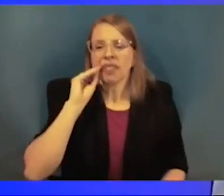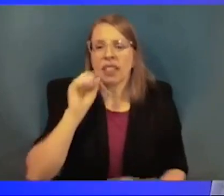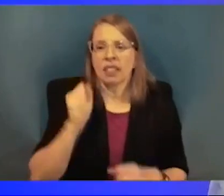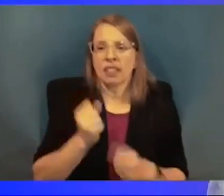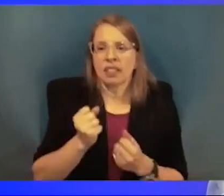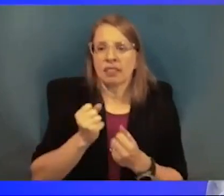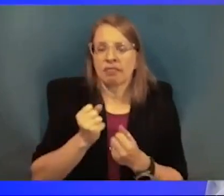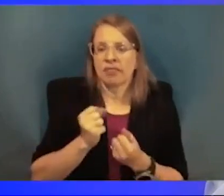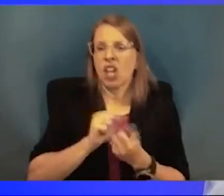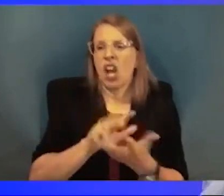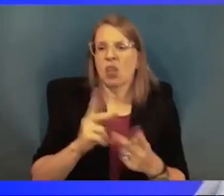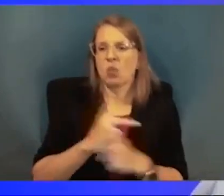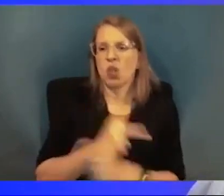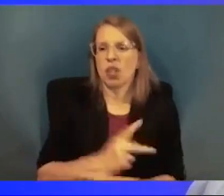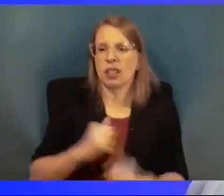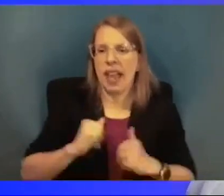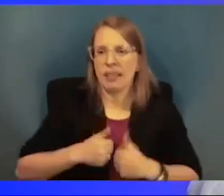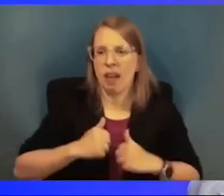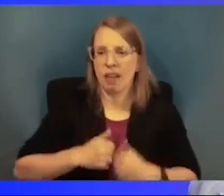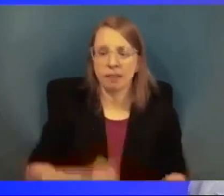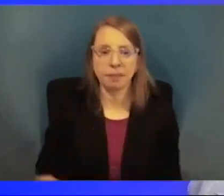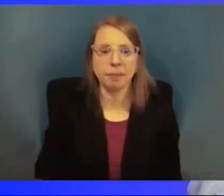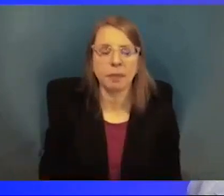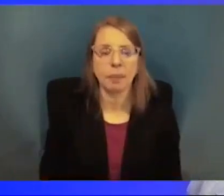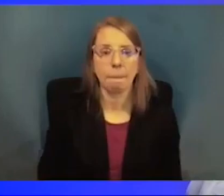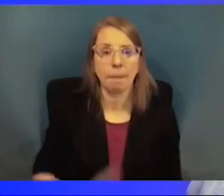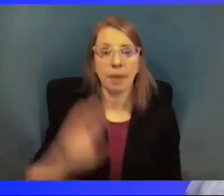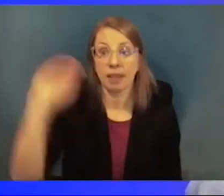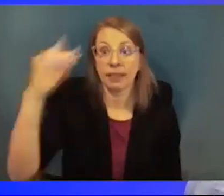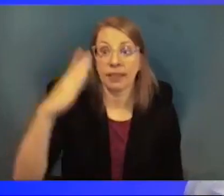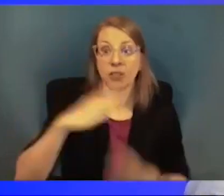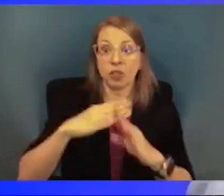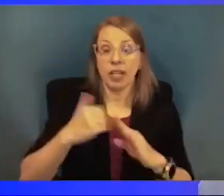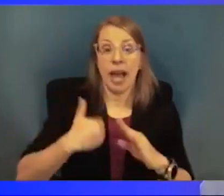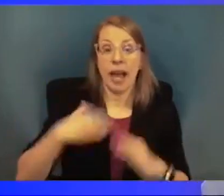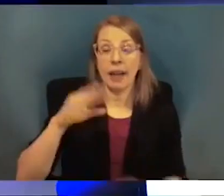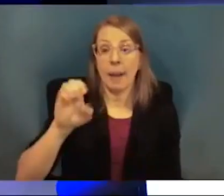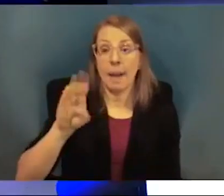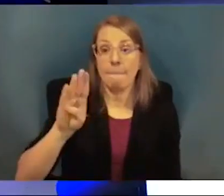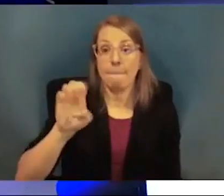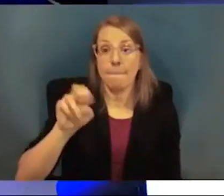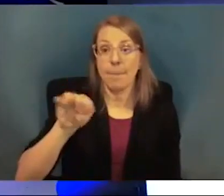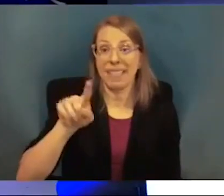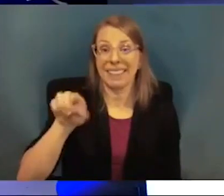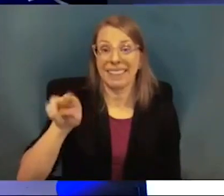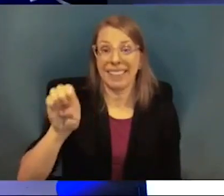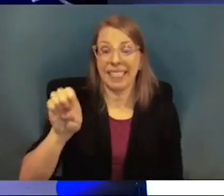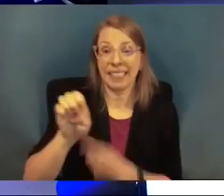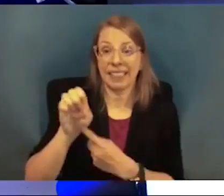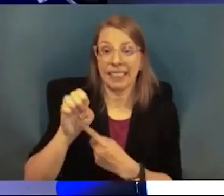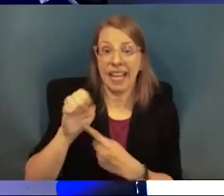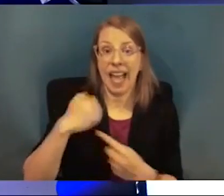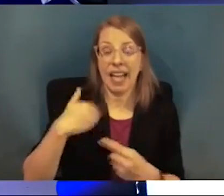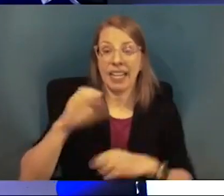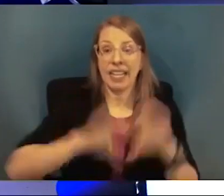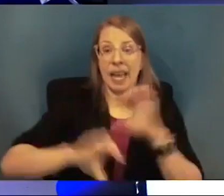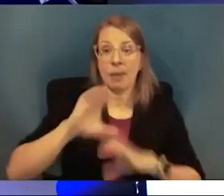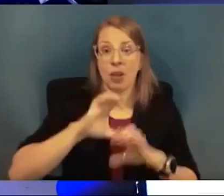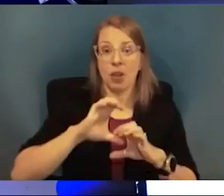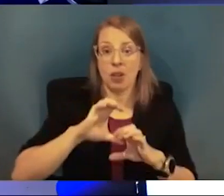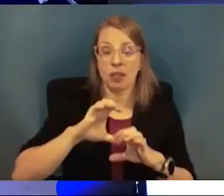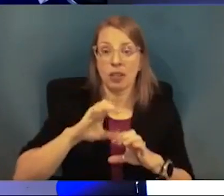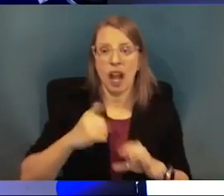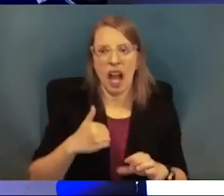the majority of the sunscreens that had the benzene in them were chemical sprays. All right, I got to head back to I kept my receipts, and I got to take all those